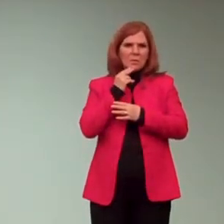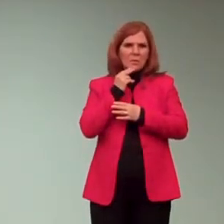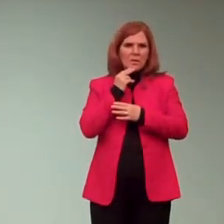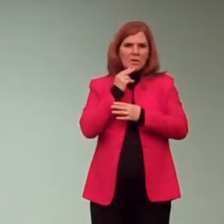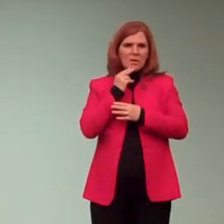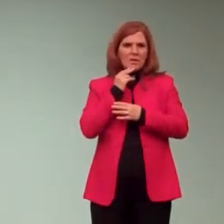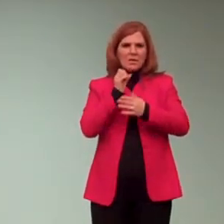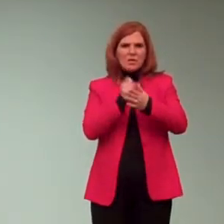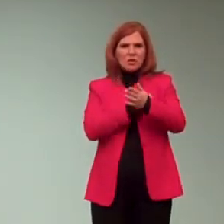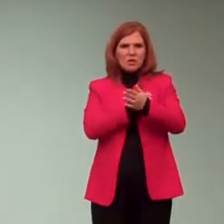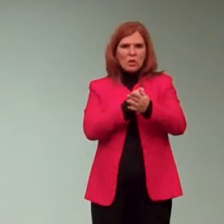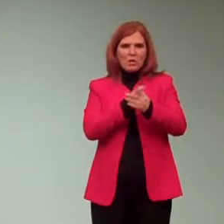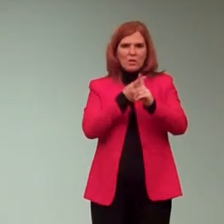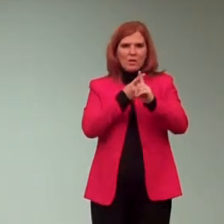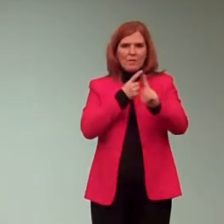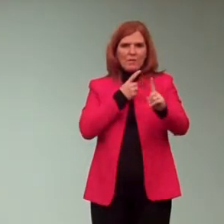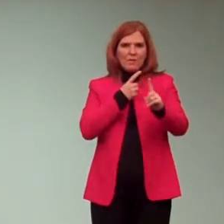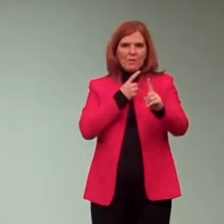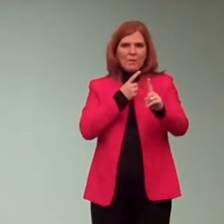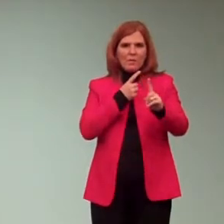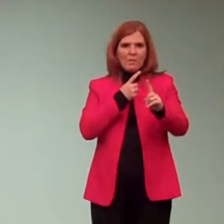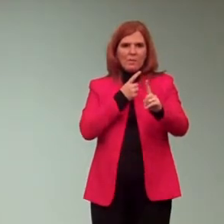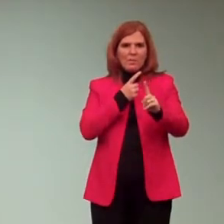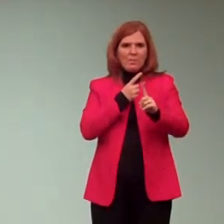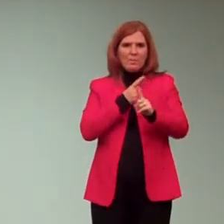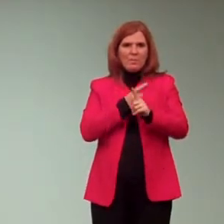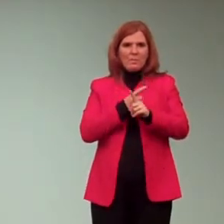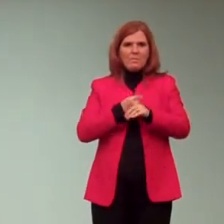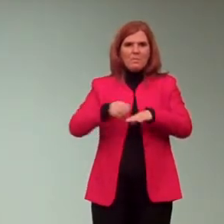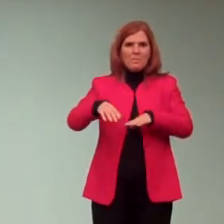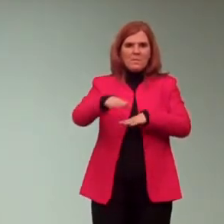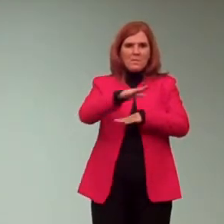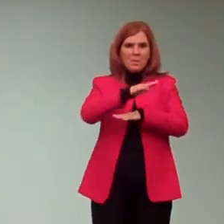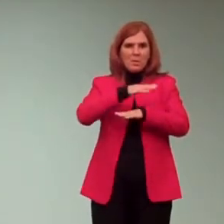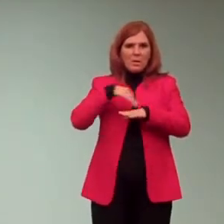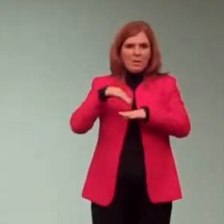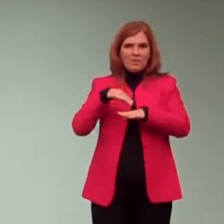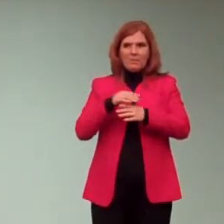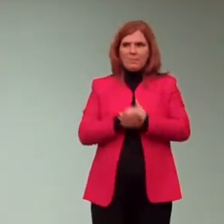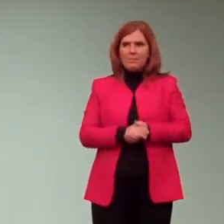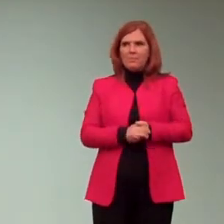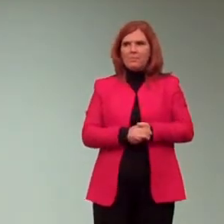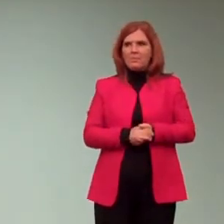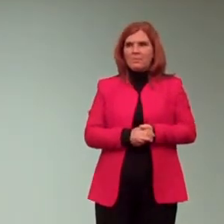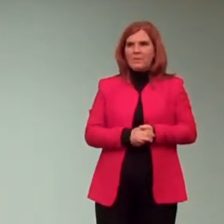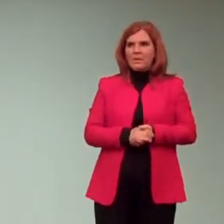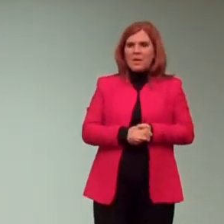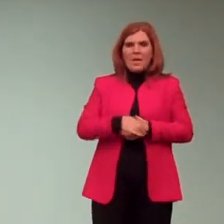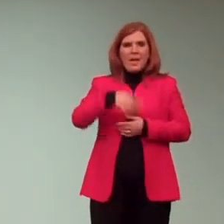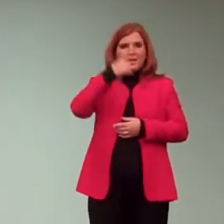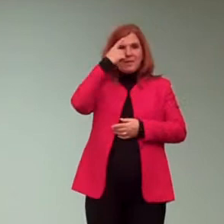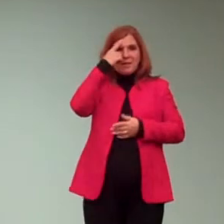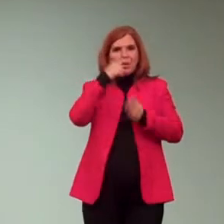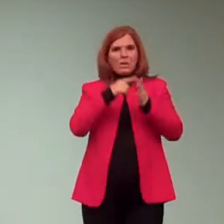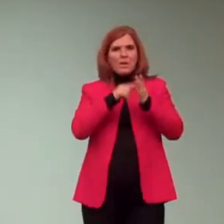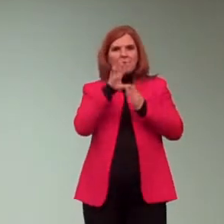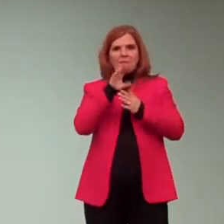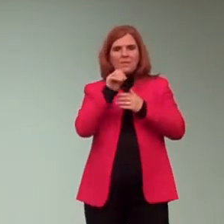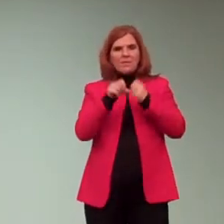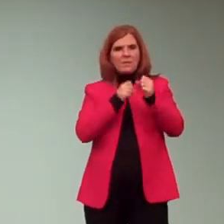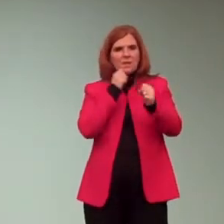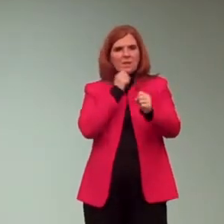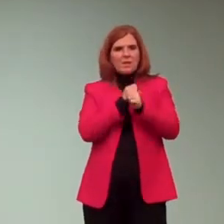folk songs from the Arab Bohemian plain. I still think it's 50 years, best